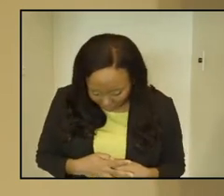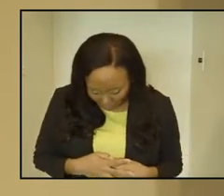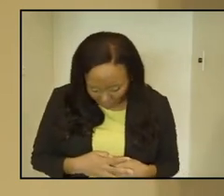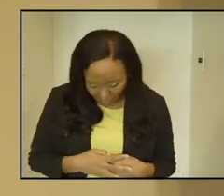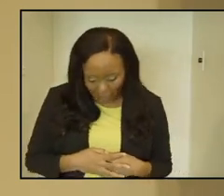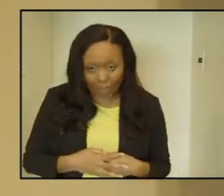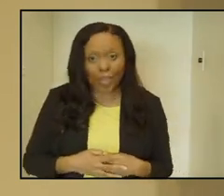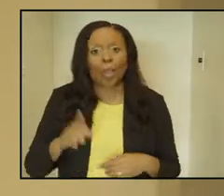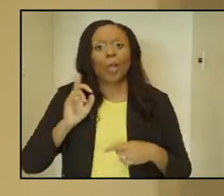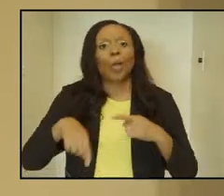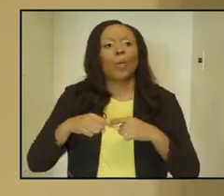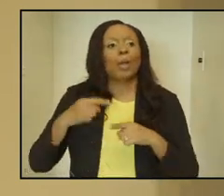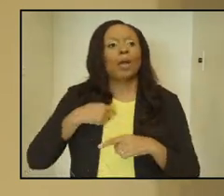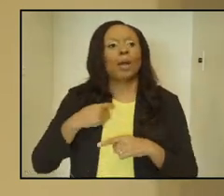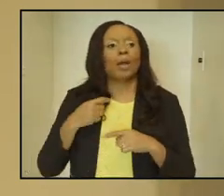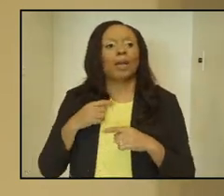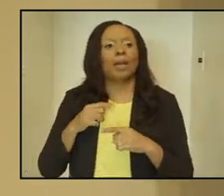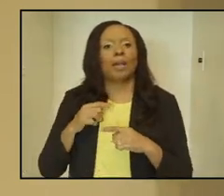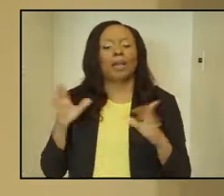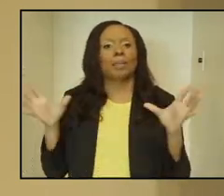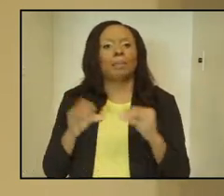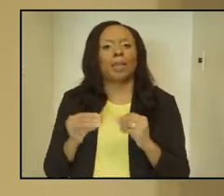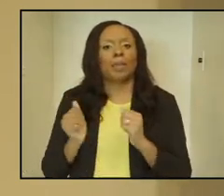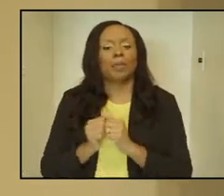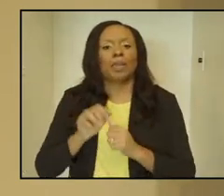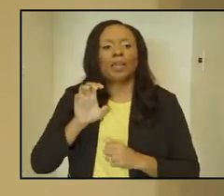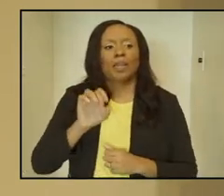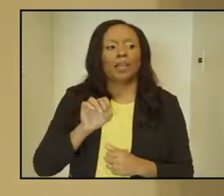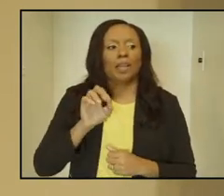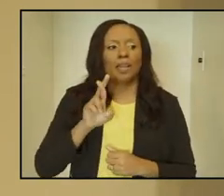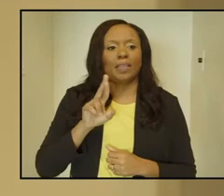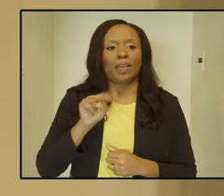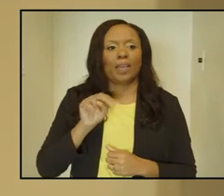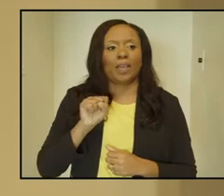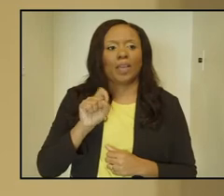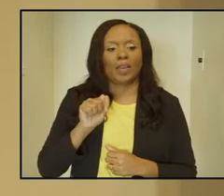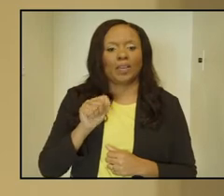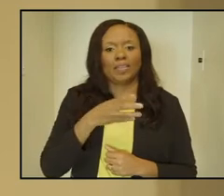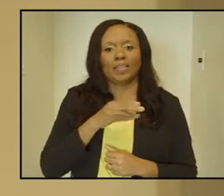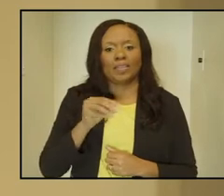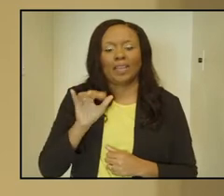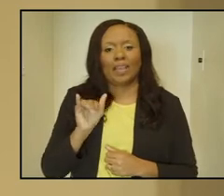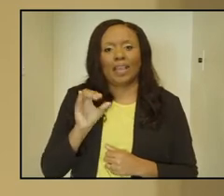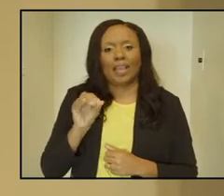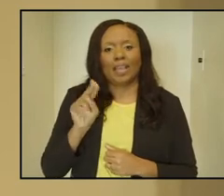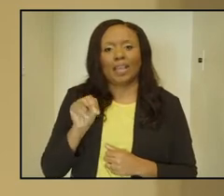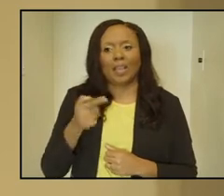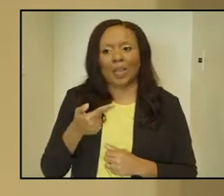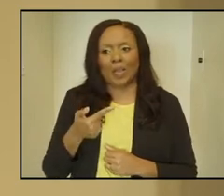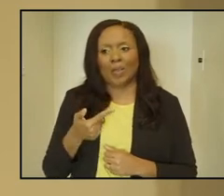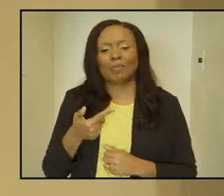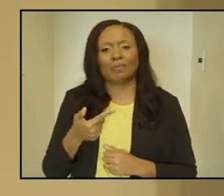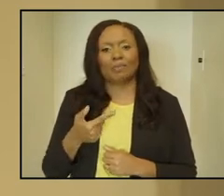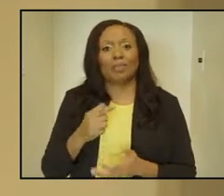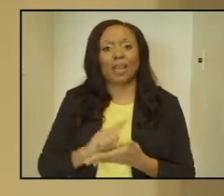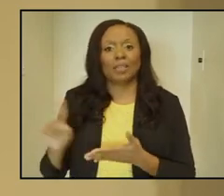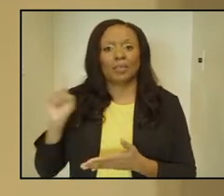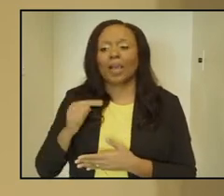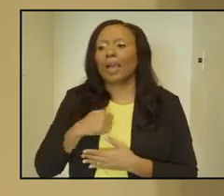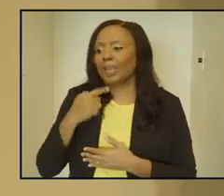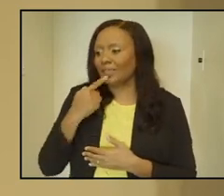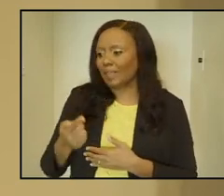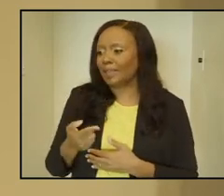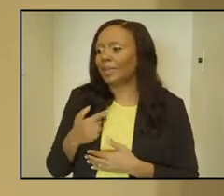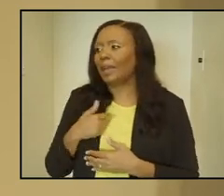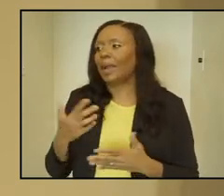Young last week, I said, the only thing I would like from you is to go live and to have the launch. And